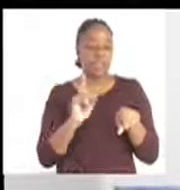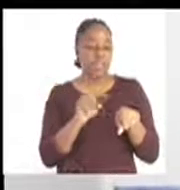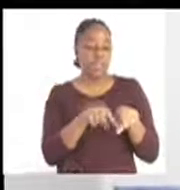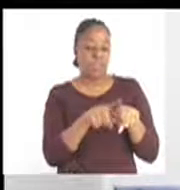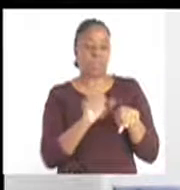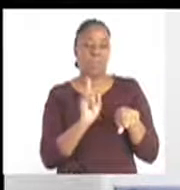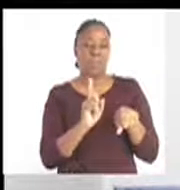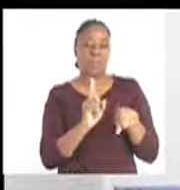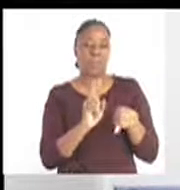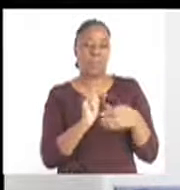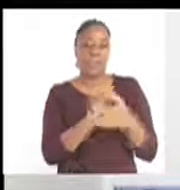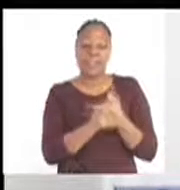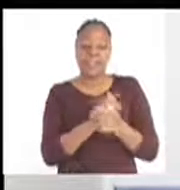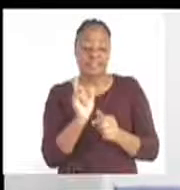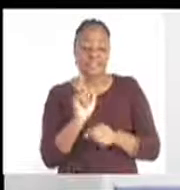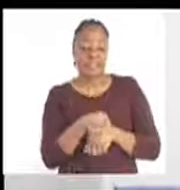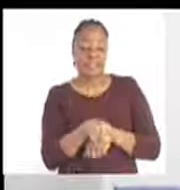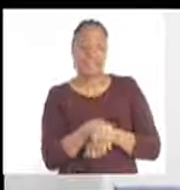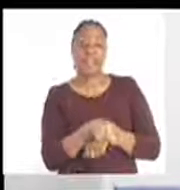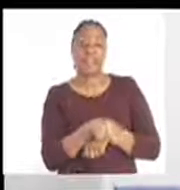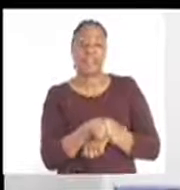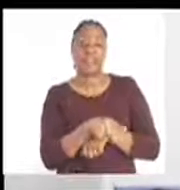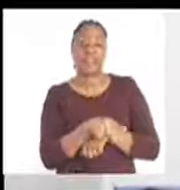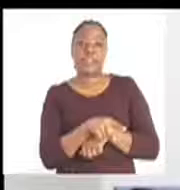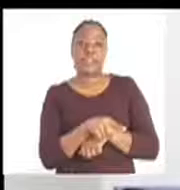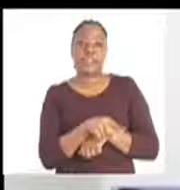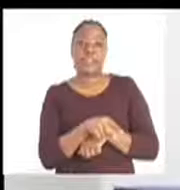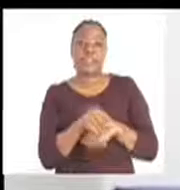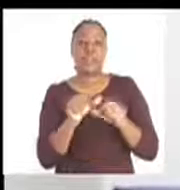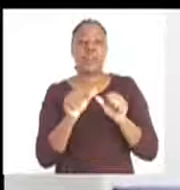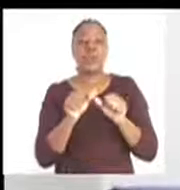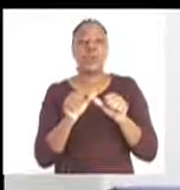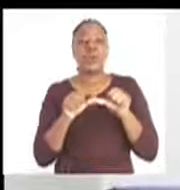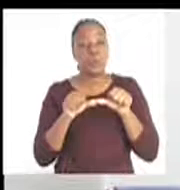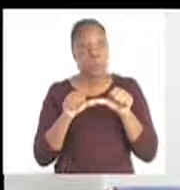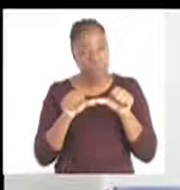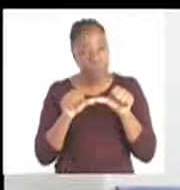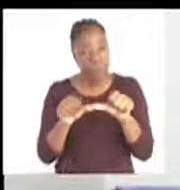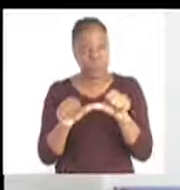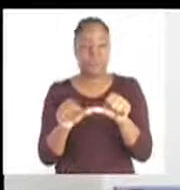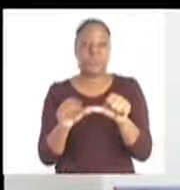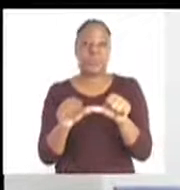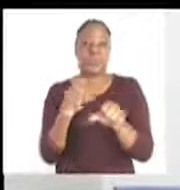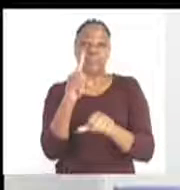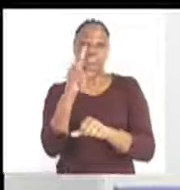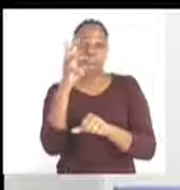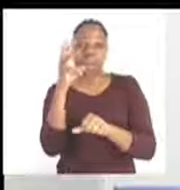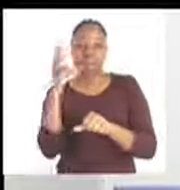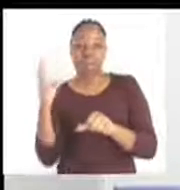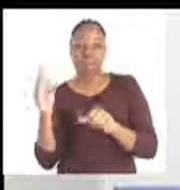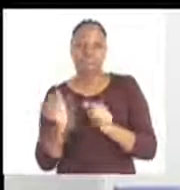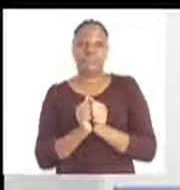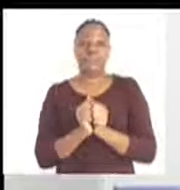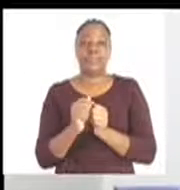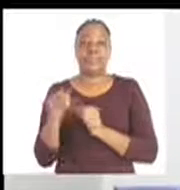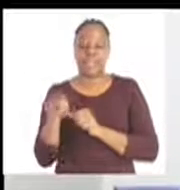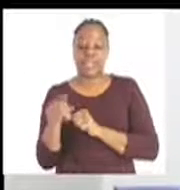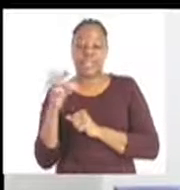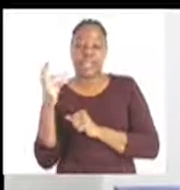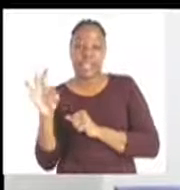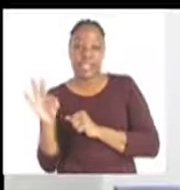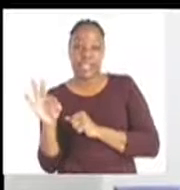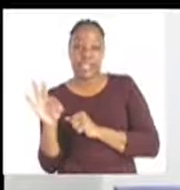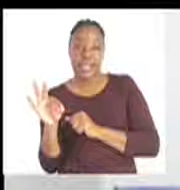How do we do that? By counting on from the number that we have been given. So we have our 9 here. So we